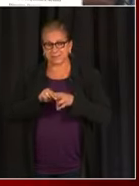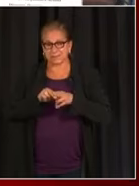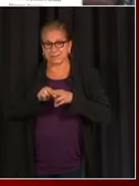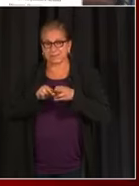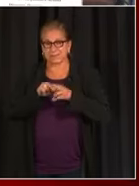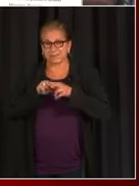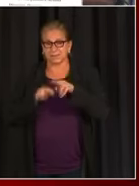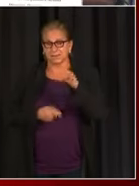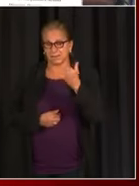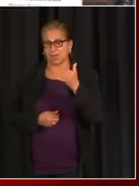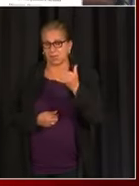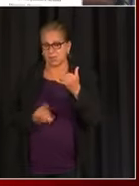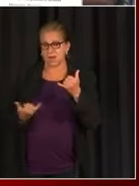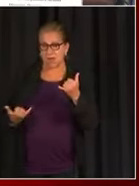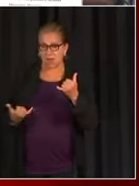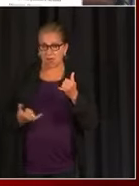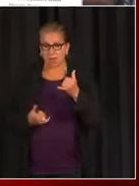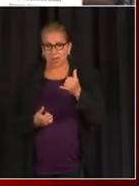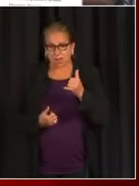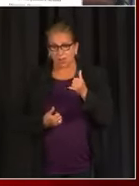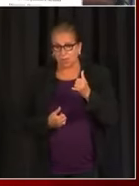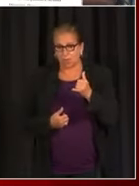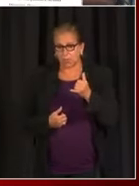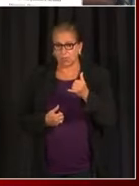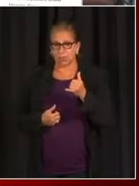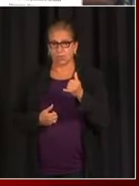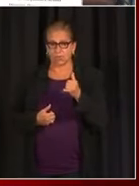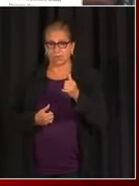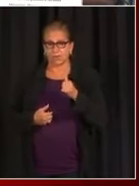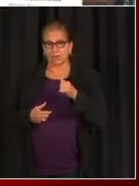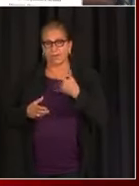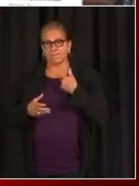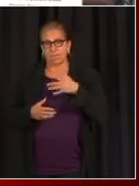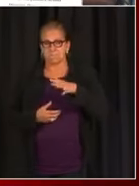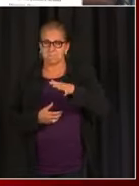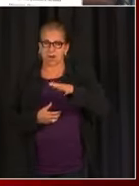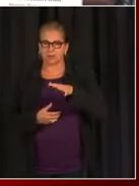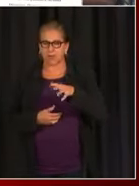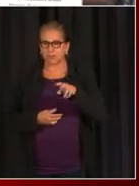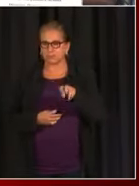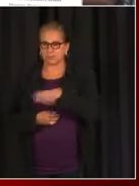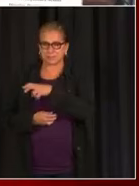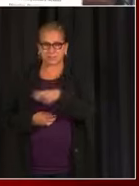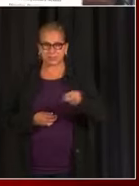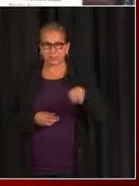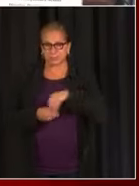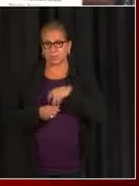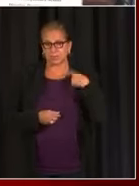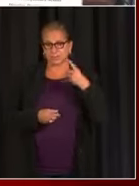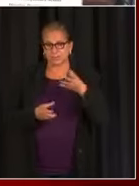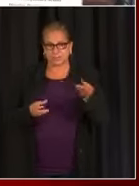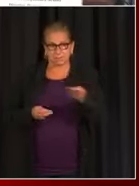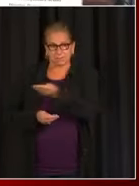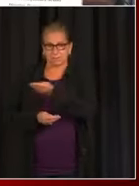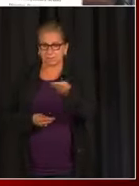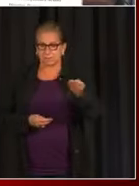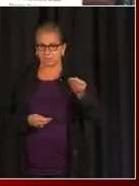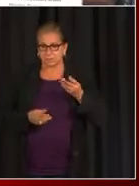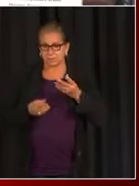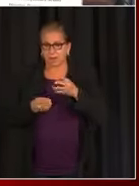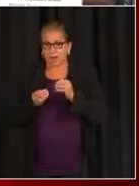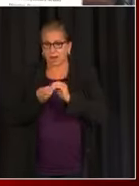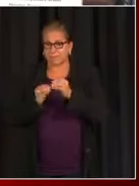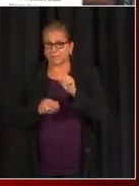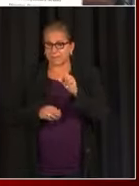have moderate transmission in the District of Columbia. One of the things that I'd like to highlight is that several